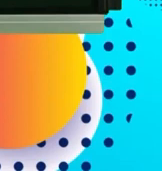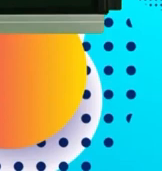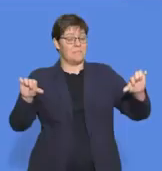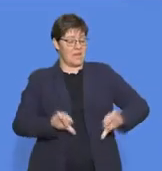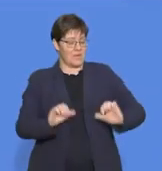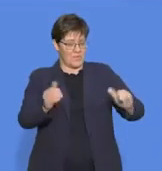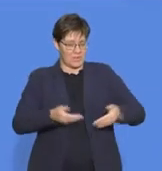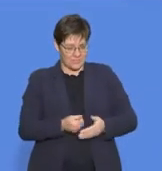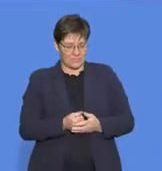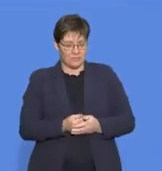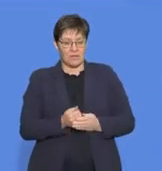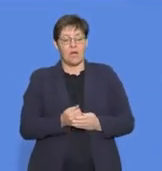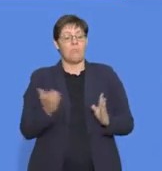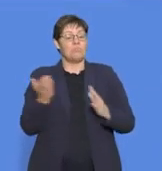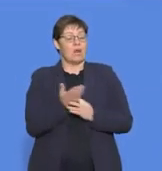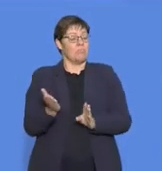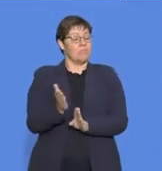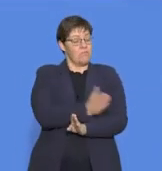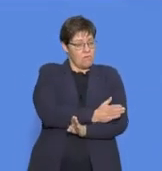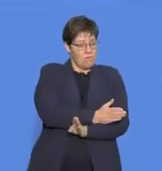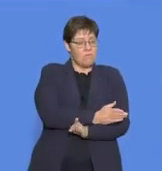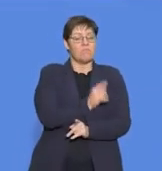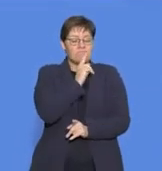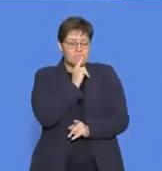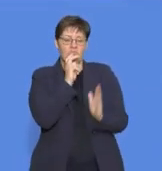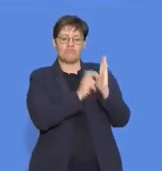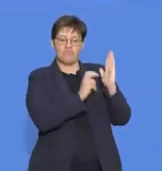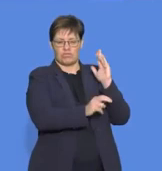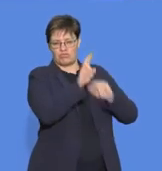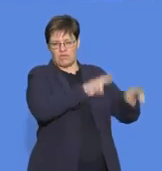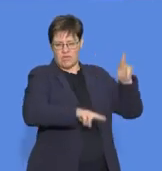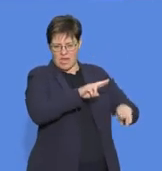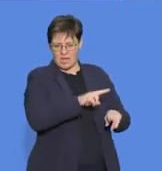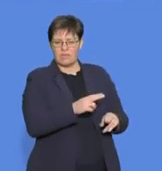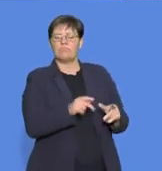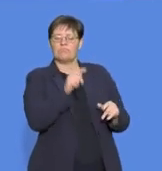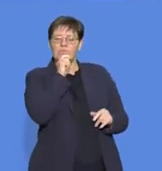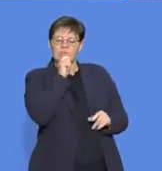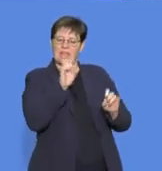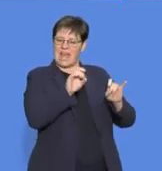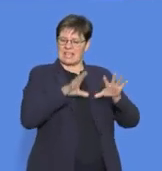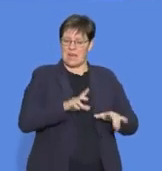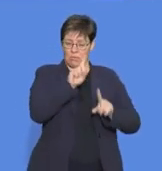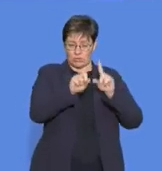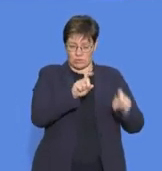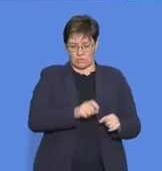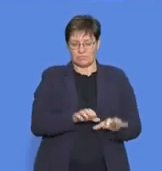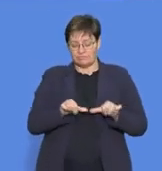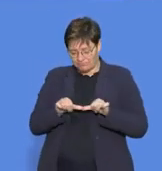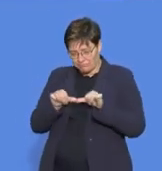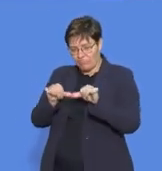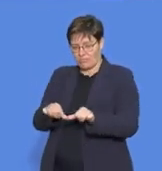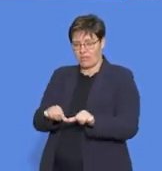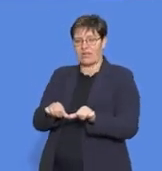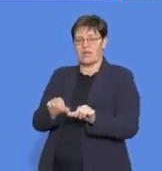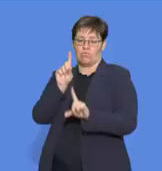Welcome back. So before the break, we were revising our trigonometry rules using some exam type questions. Let's continue with